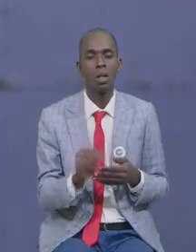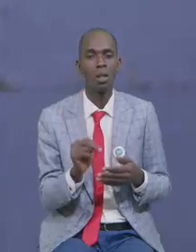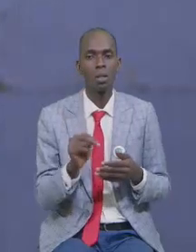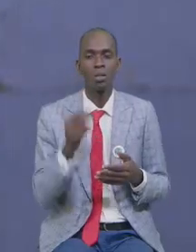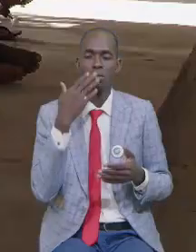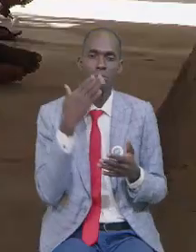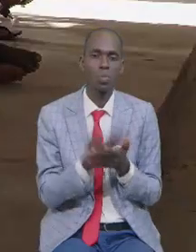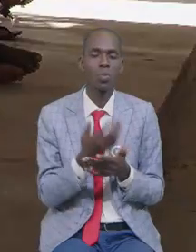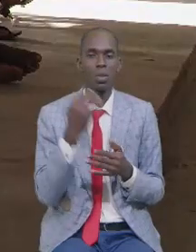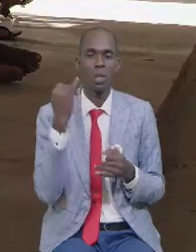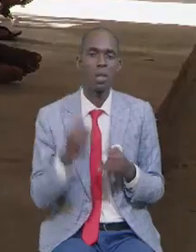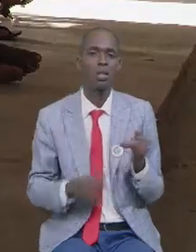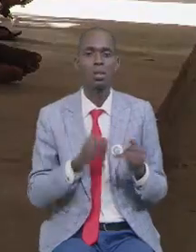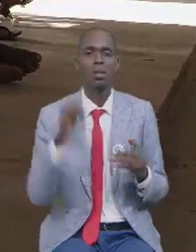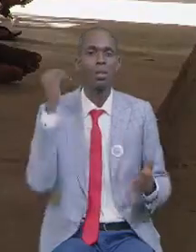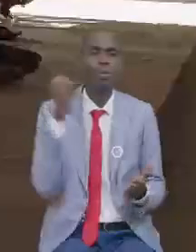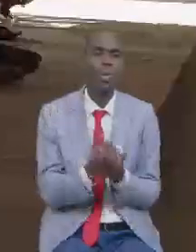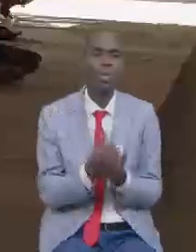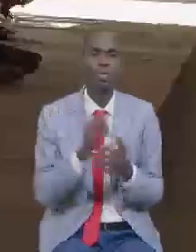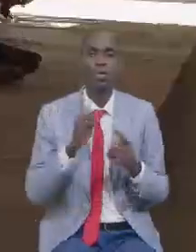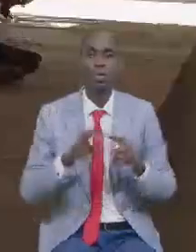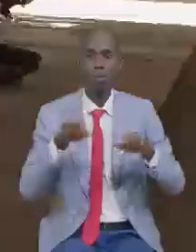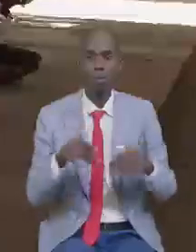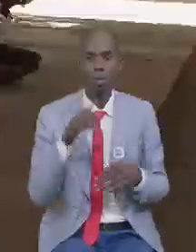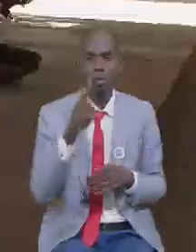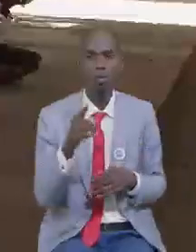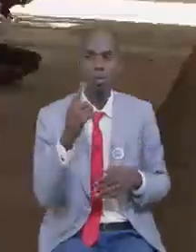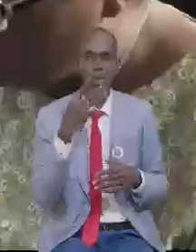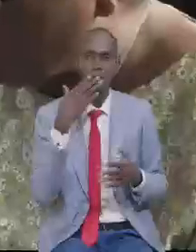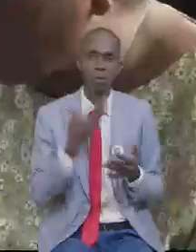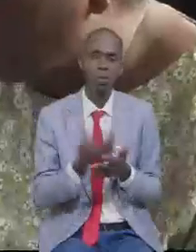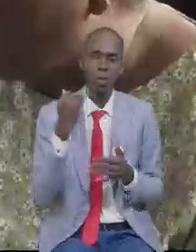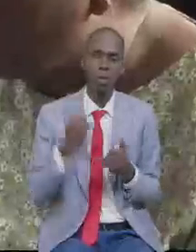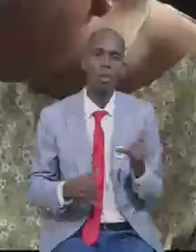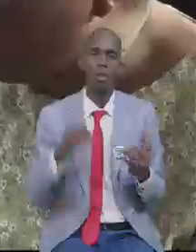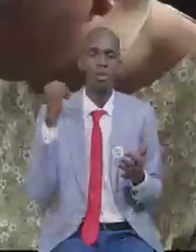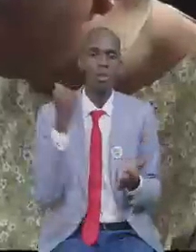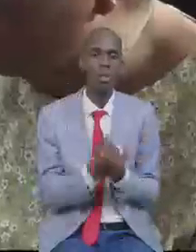end. To give you an expected end.